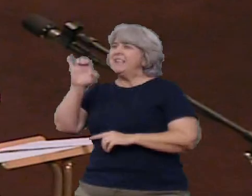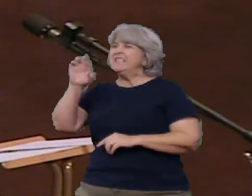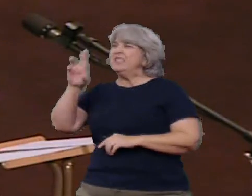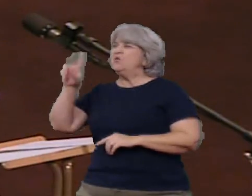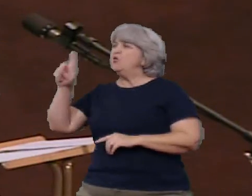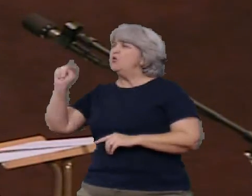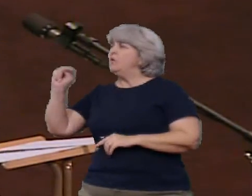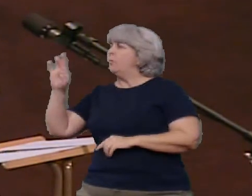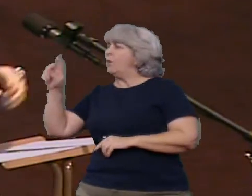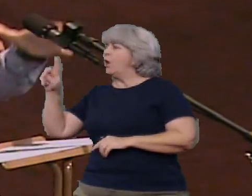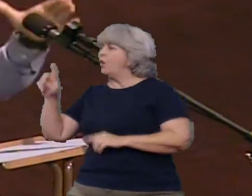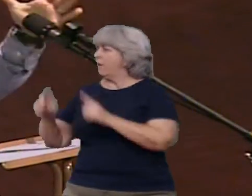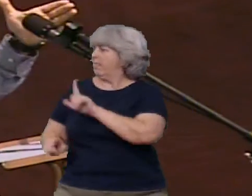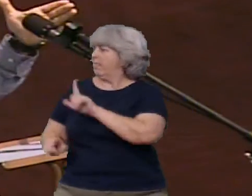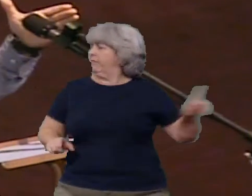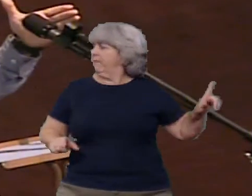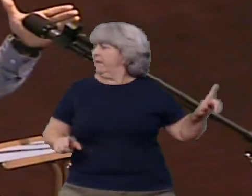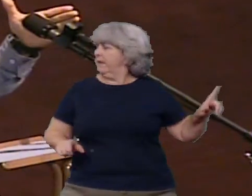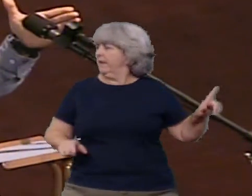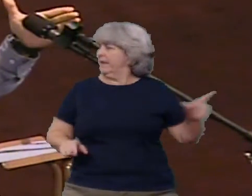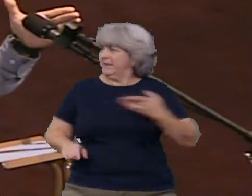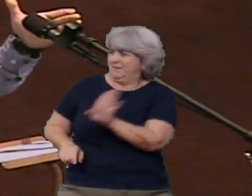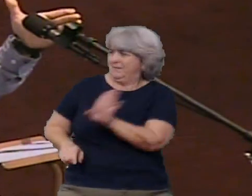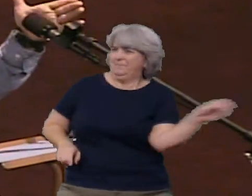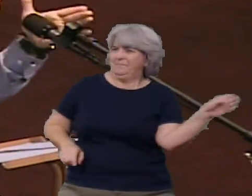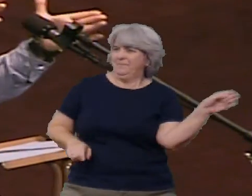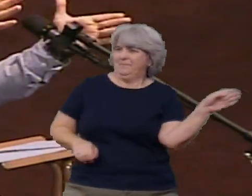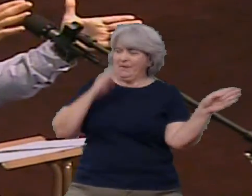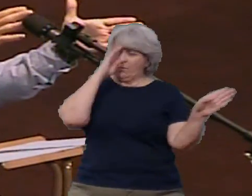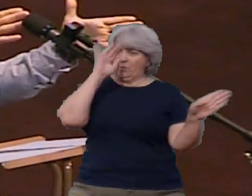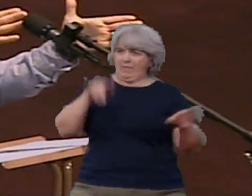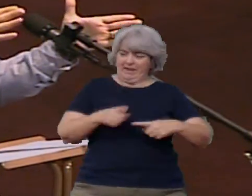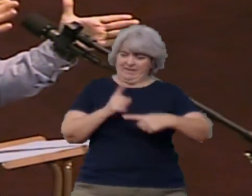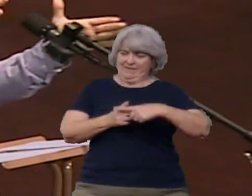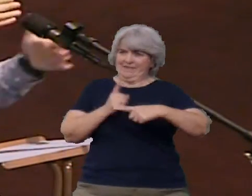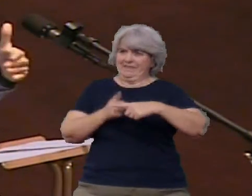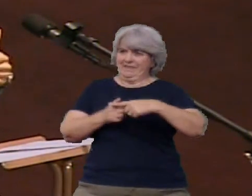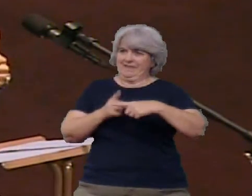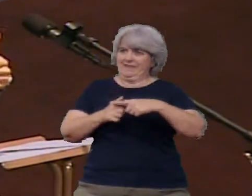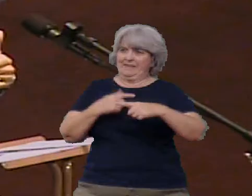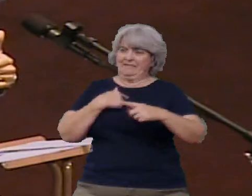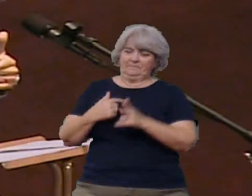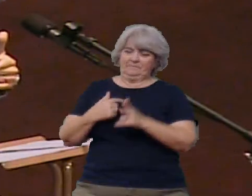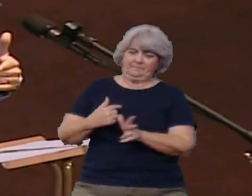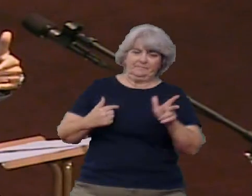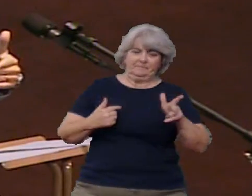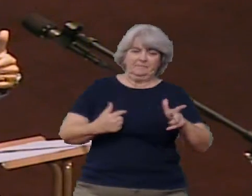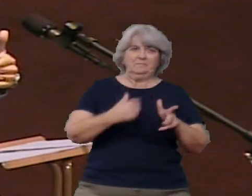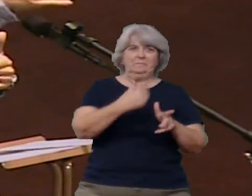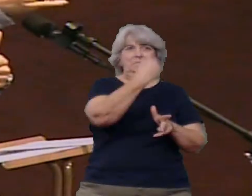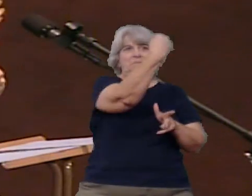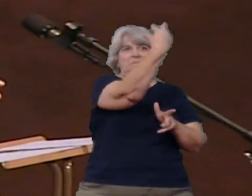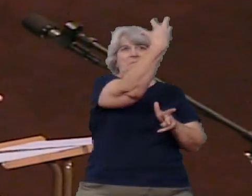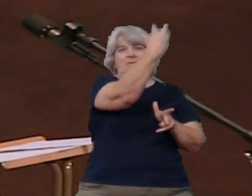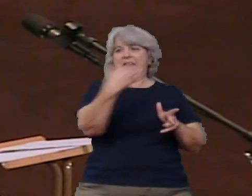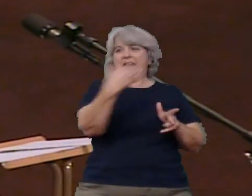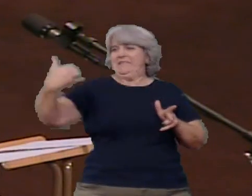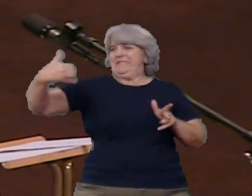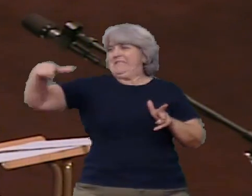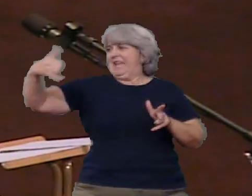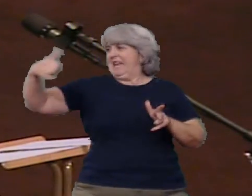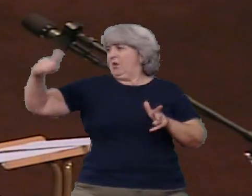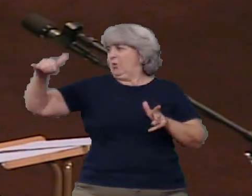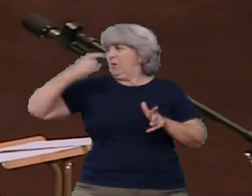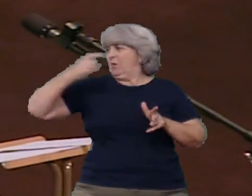way. And if you know that intersection there, I'm getting into the left lane and the light starts to turn yellow as I'm in that left turn